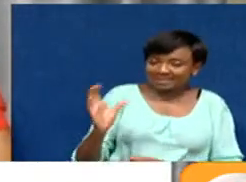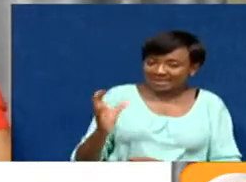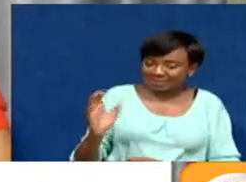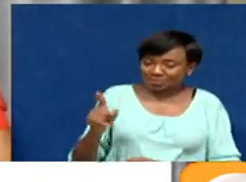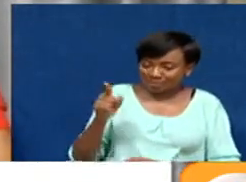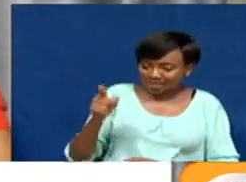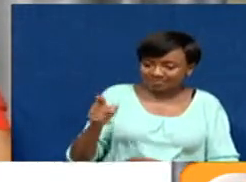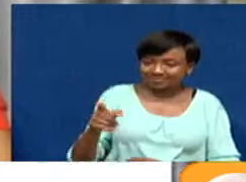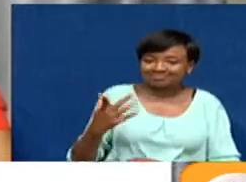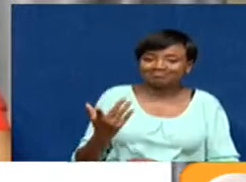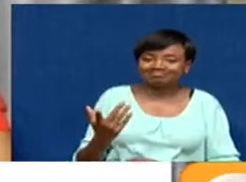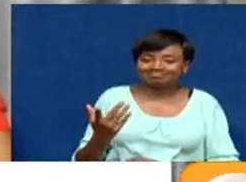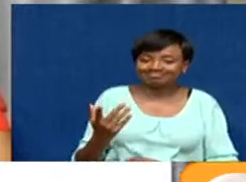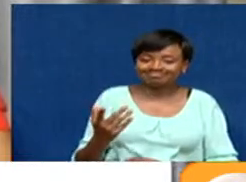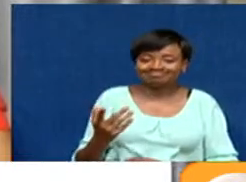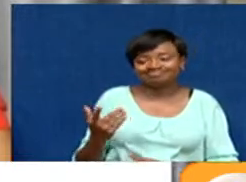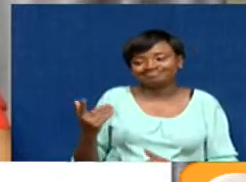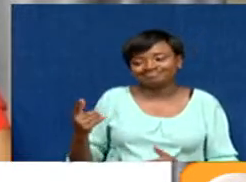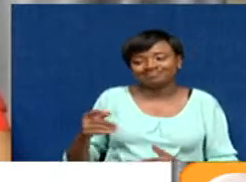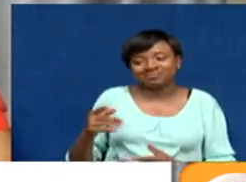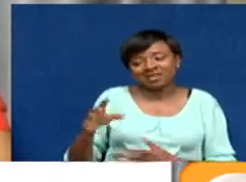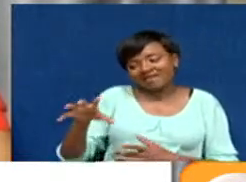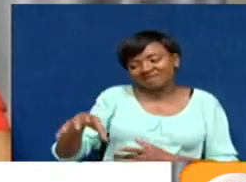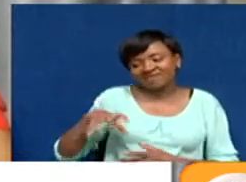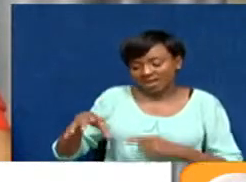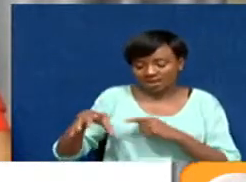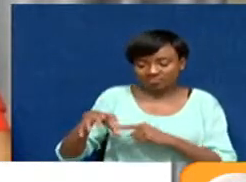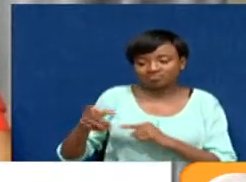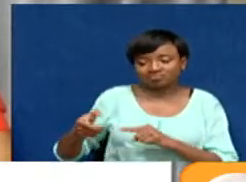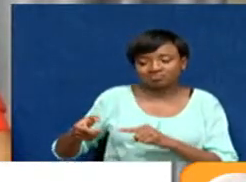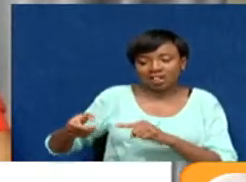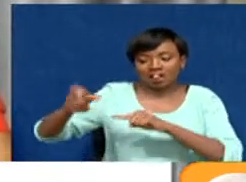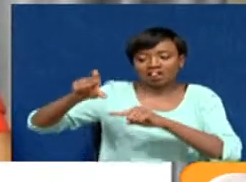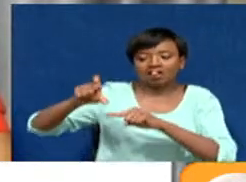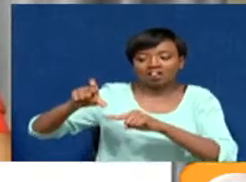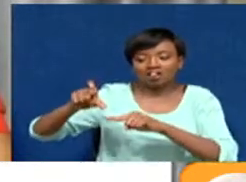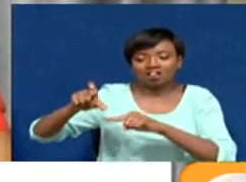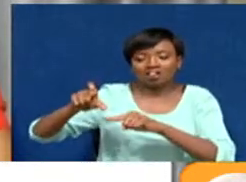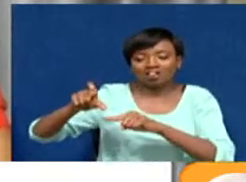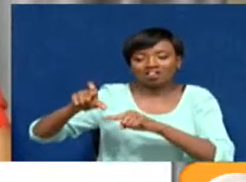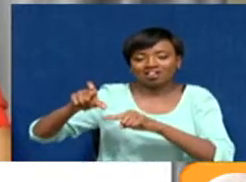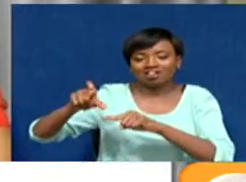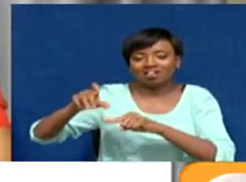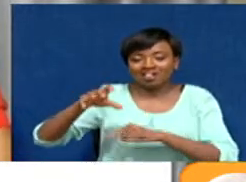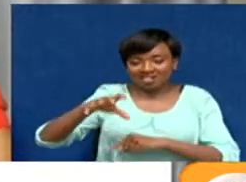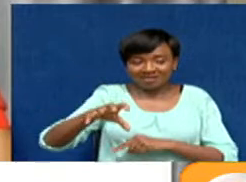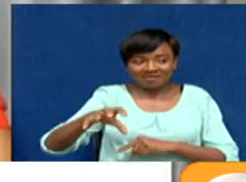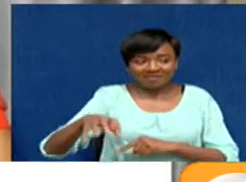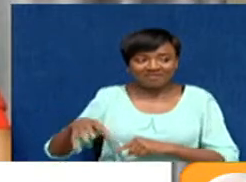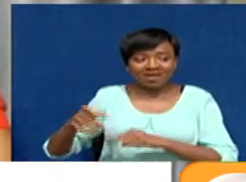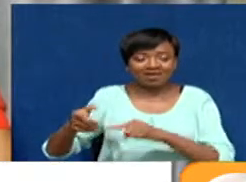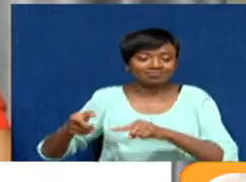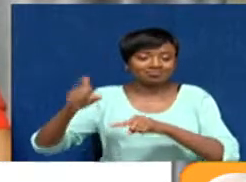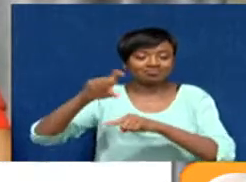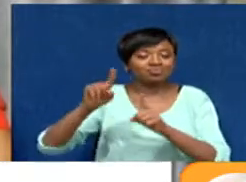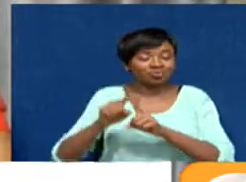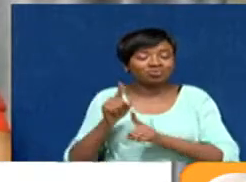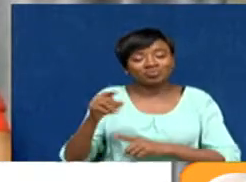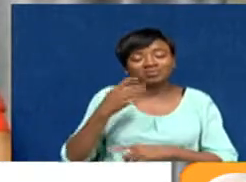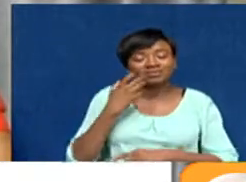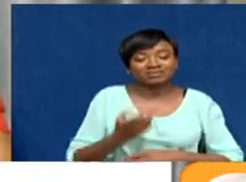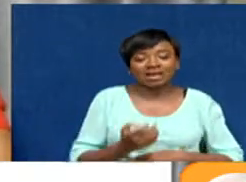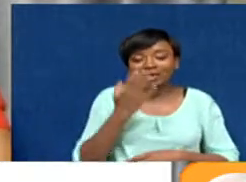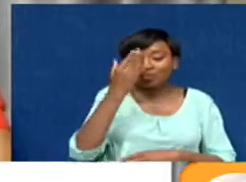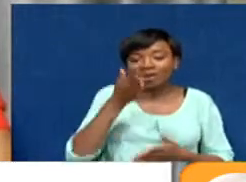anything, we'll always pass the cost to the right person, the person consuming the service. And it's very unfortunate, especially now